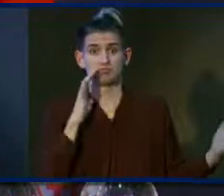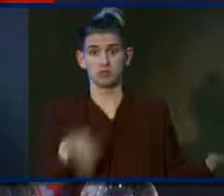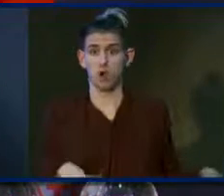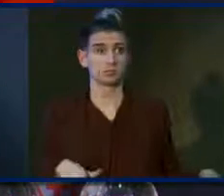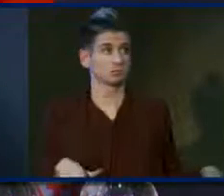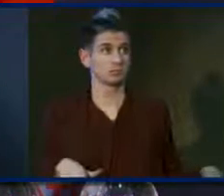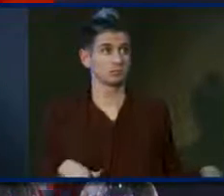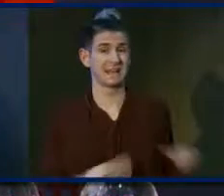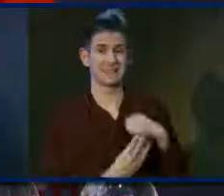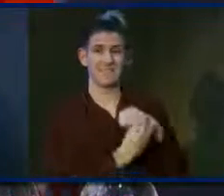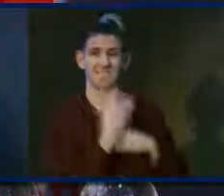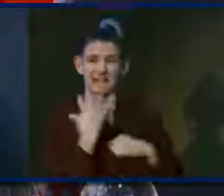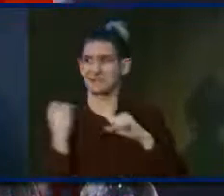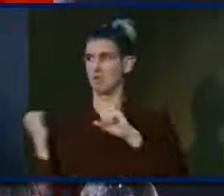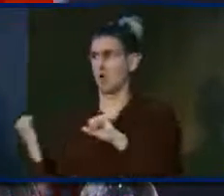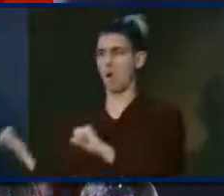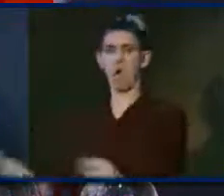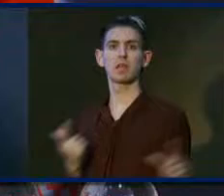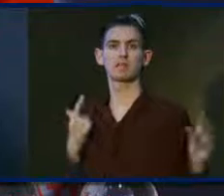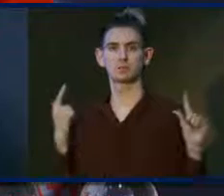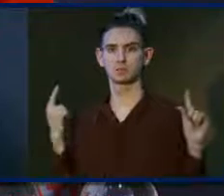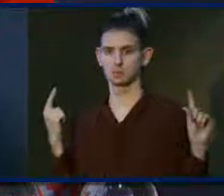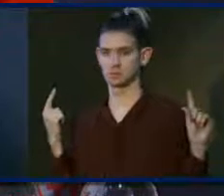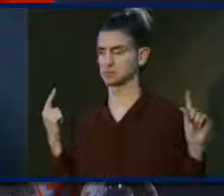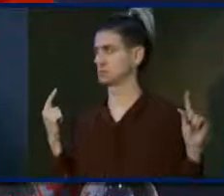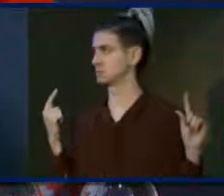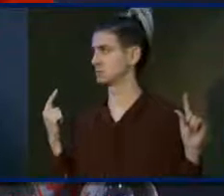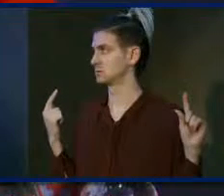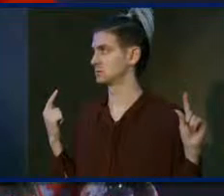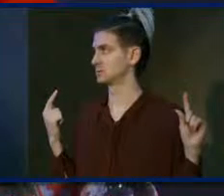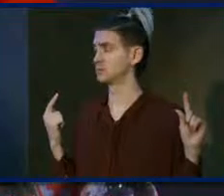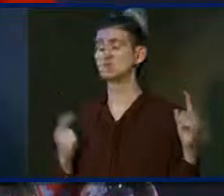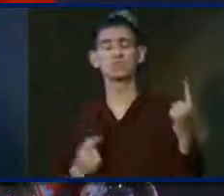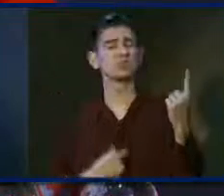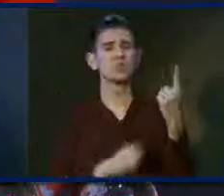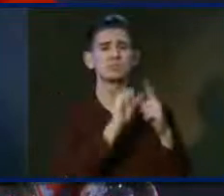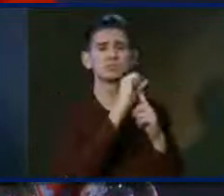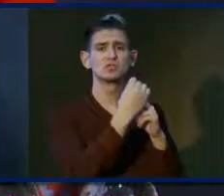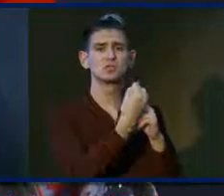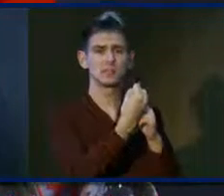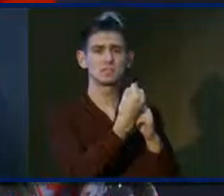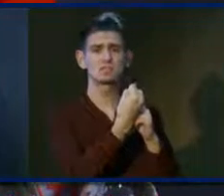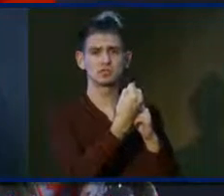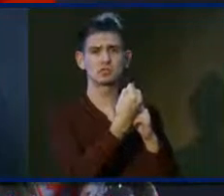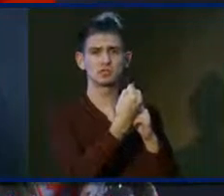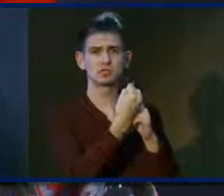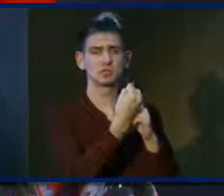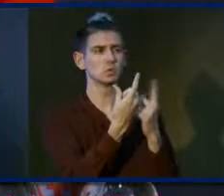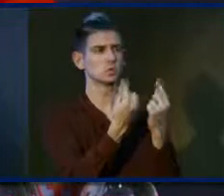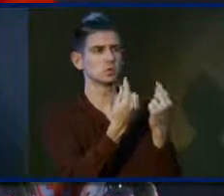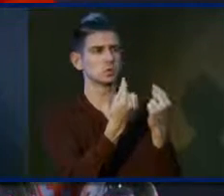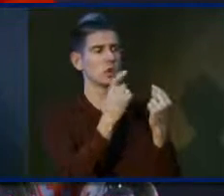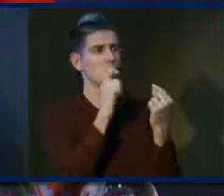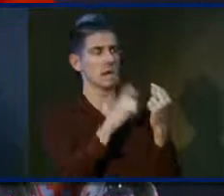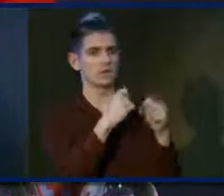us. But it is one situation where we really do have to take one thing at a